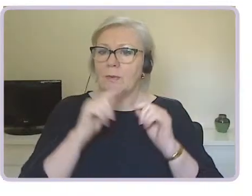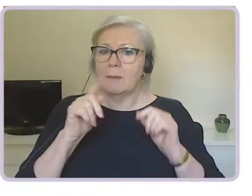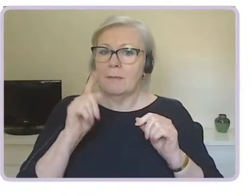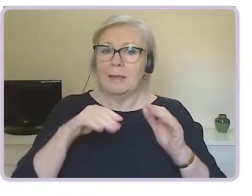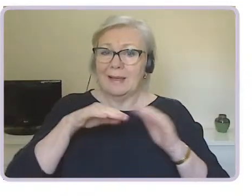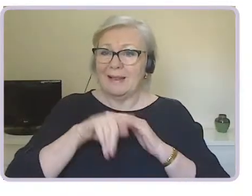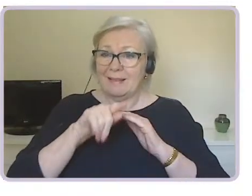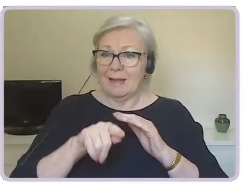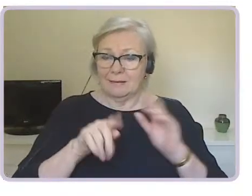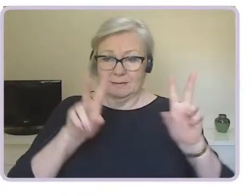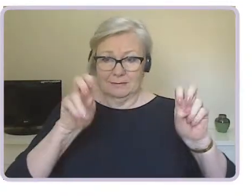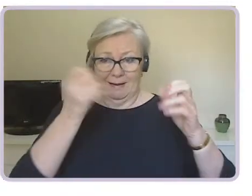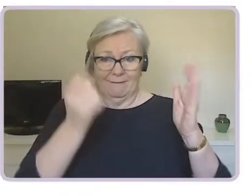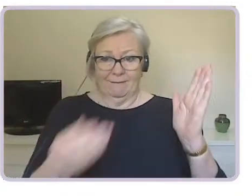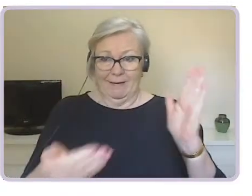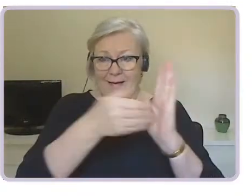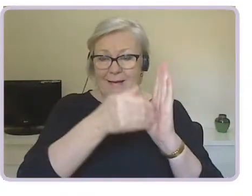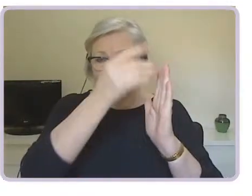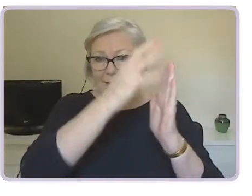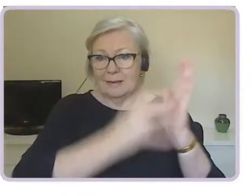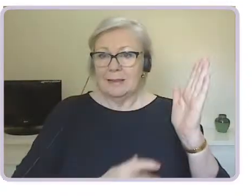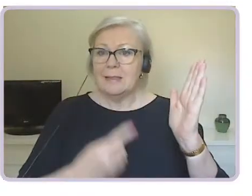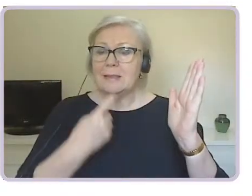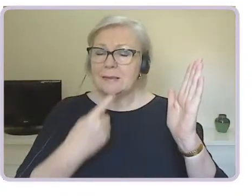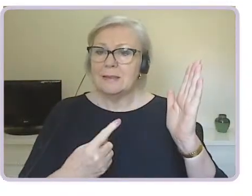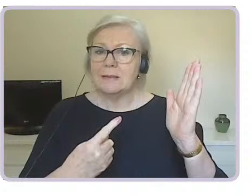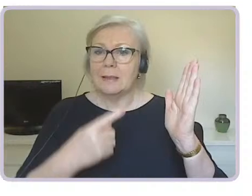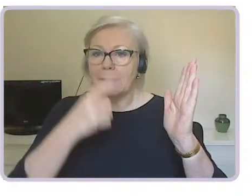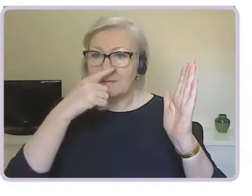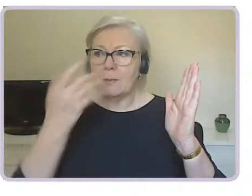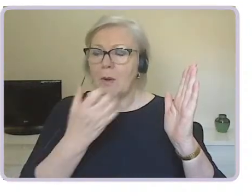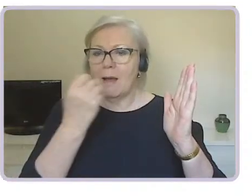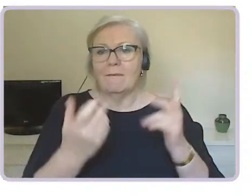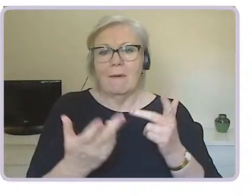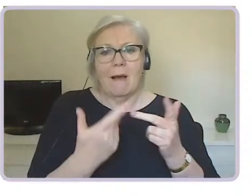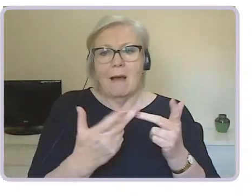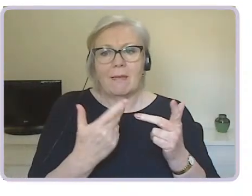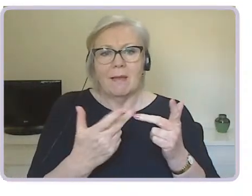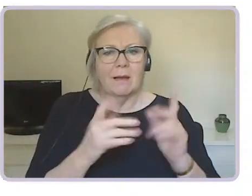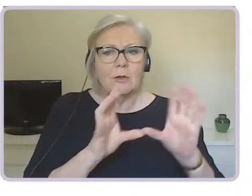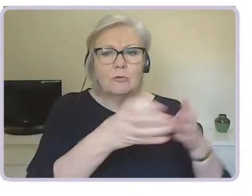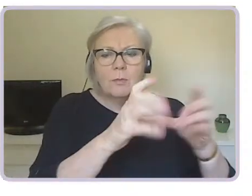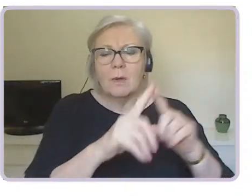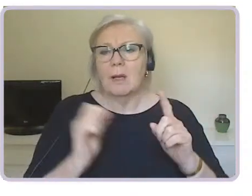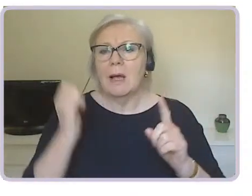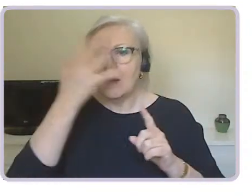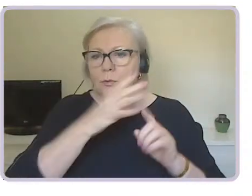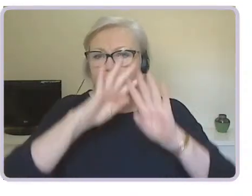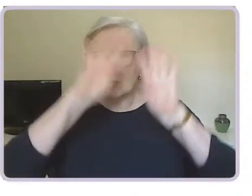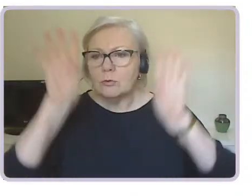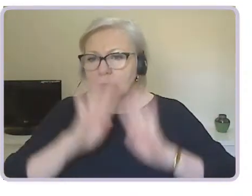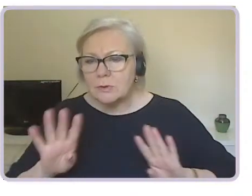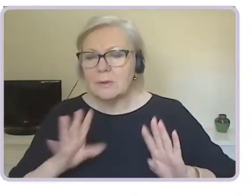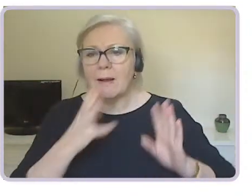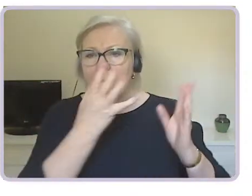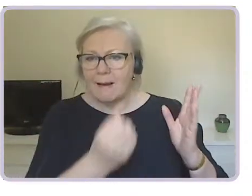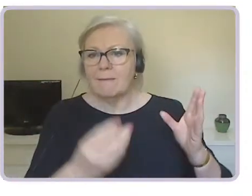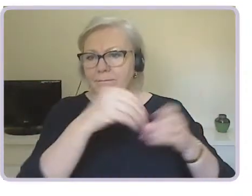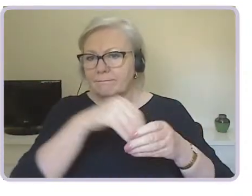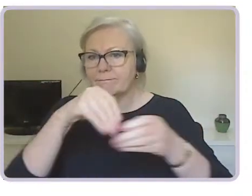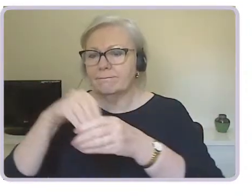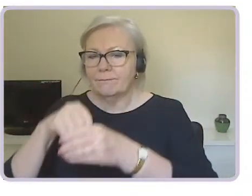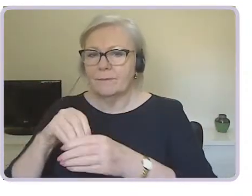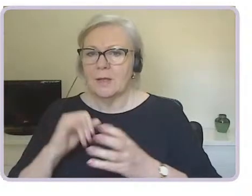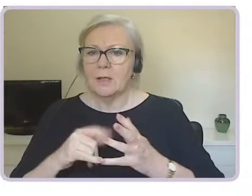so it include people with various other groups, Aboriginal, Torres Strait Islanders and so forth. So we saw that as